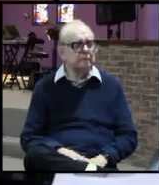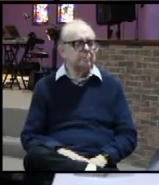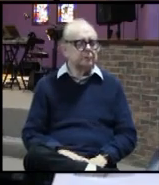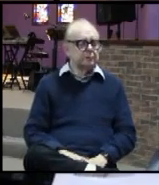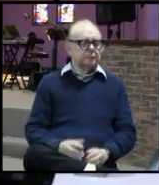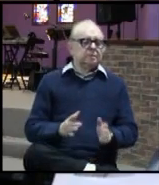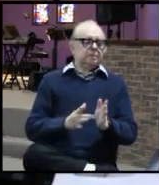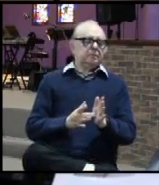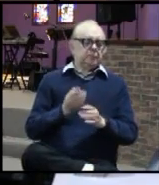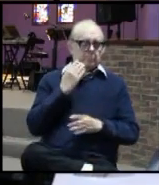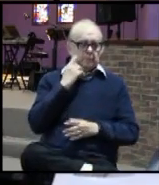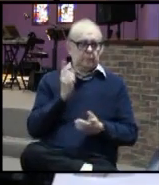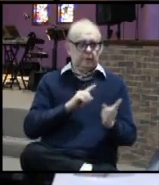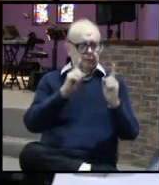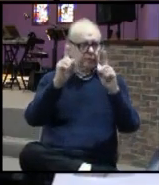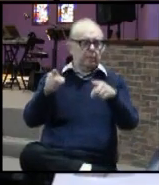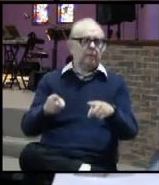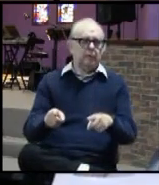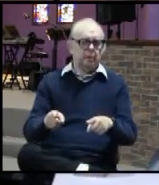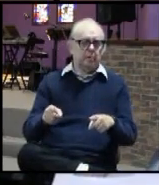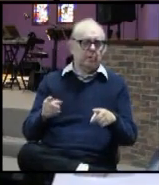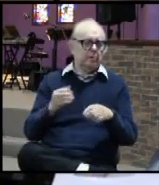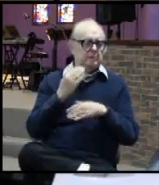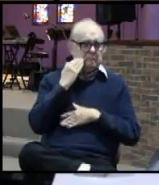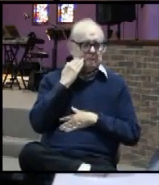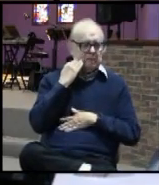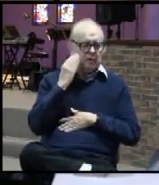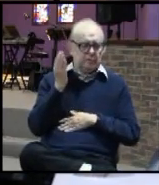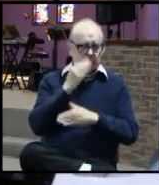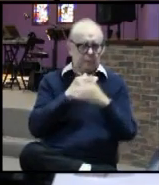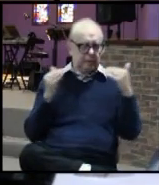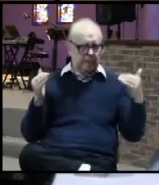where he was going. He's confident in heaven.